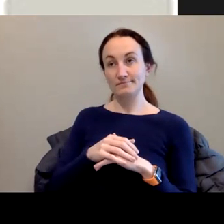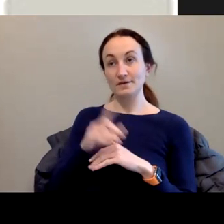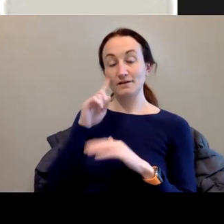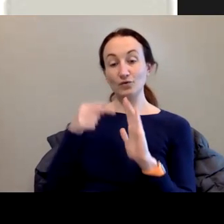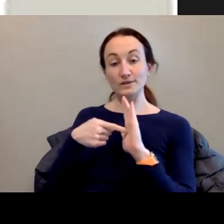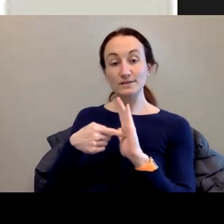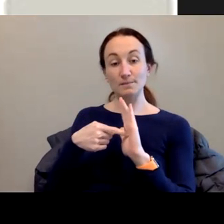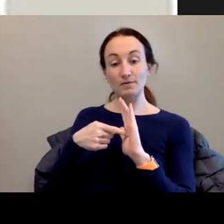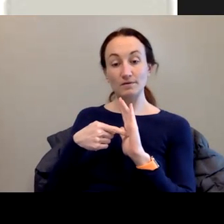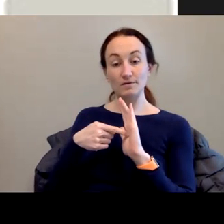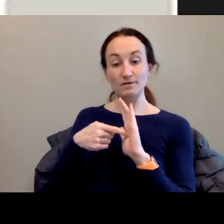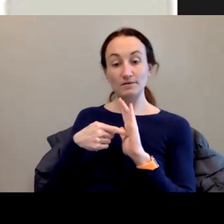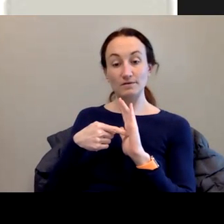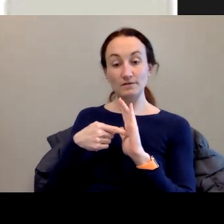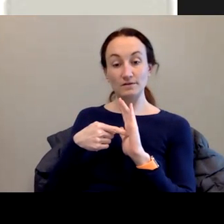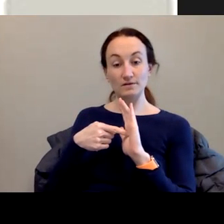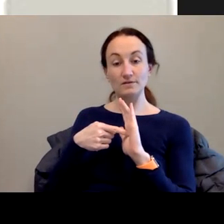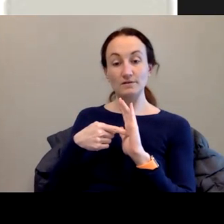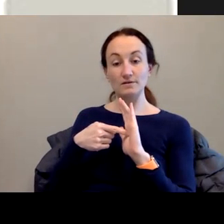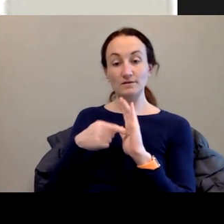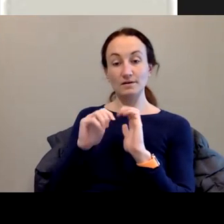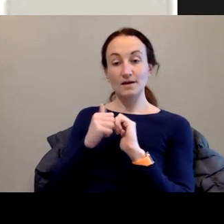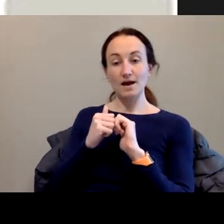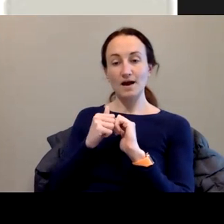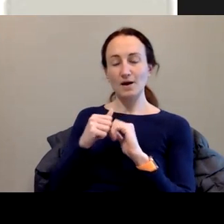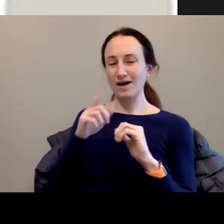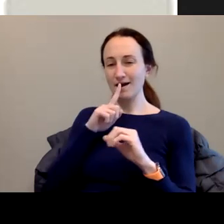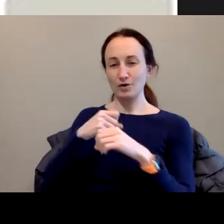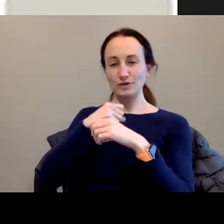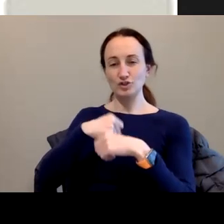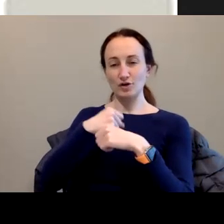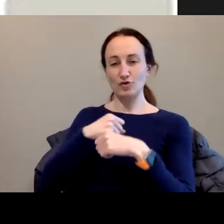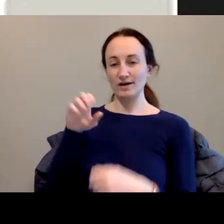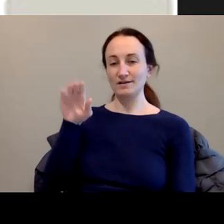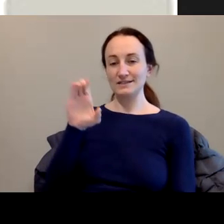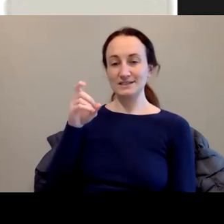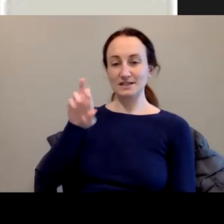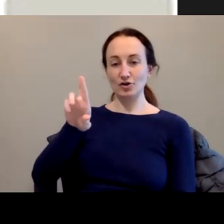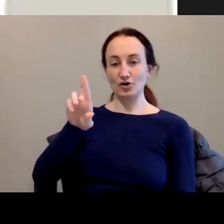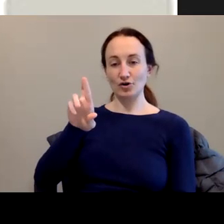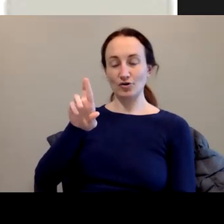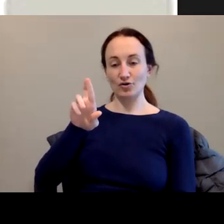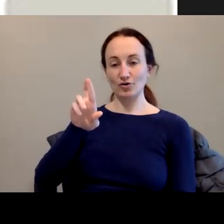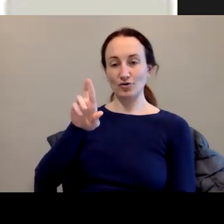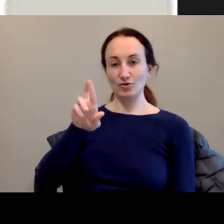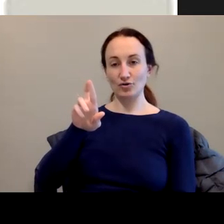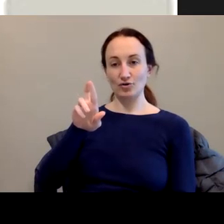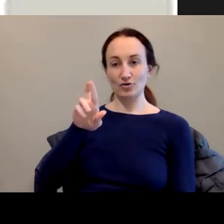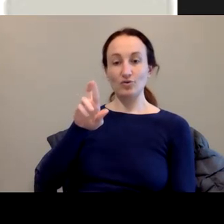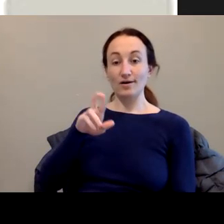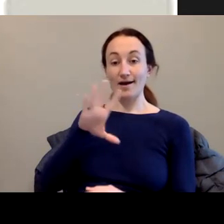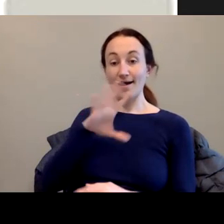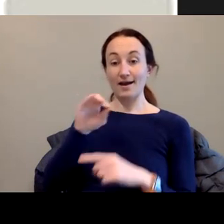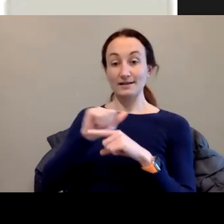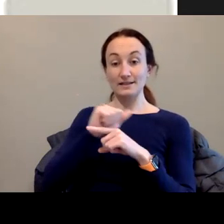For example, how to generate the CDRs condition on the epitope directly, right?